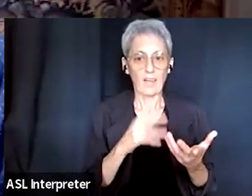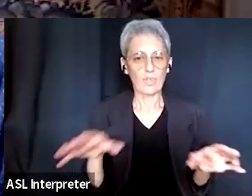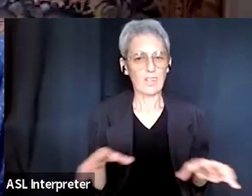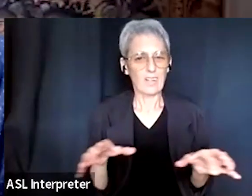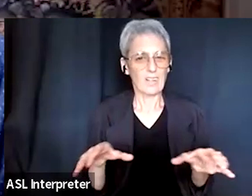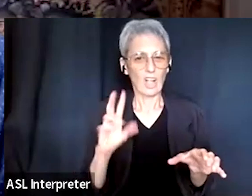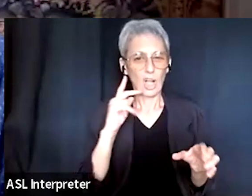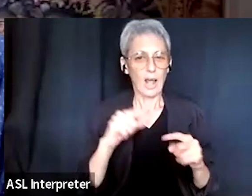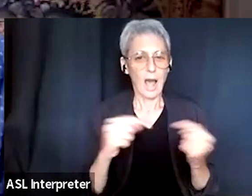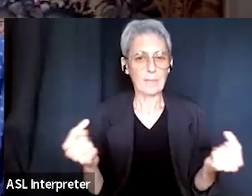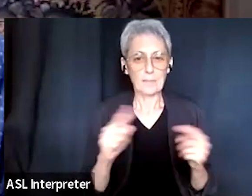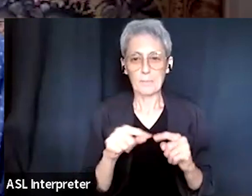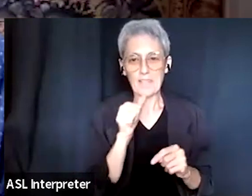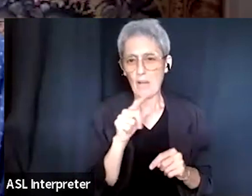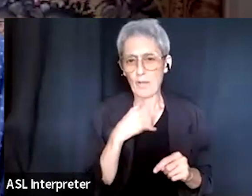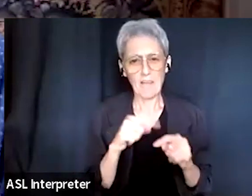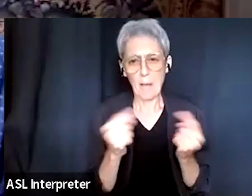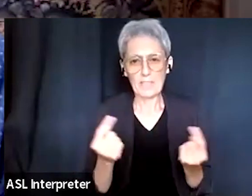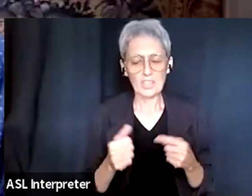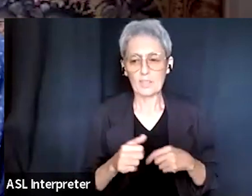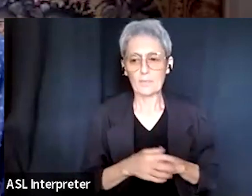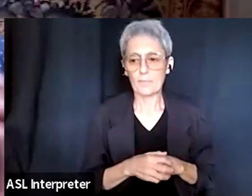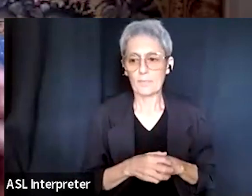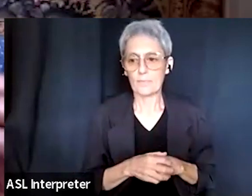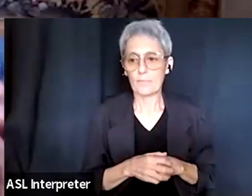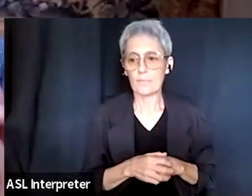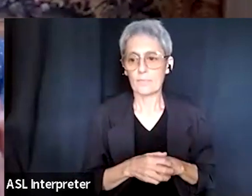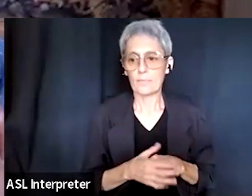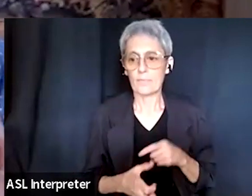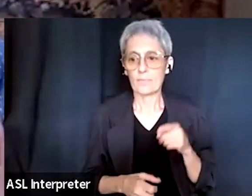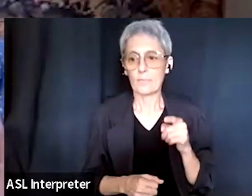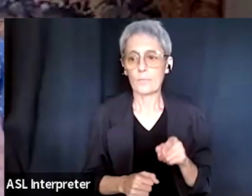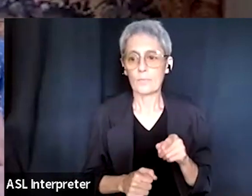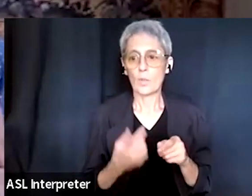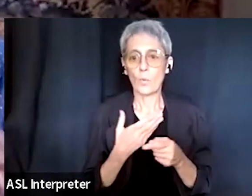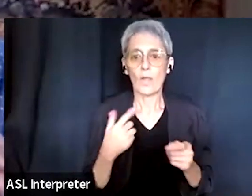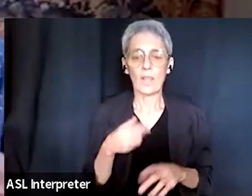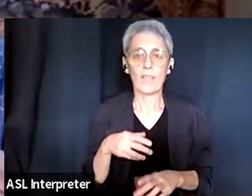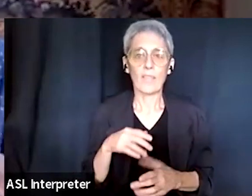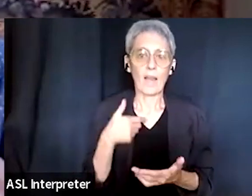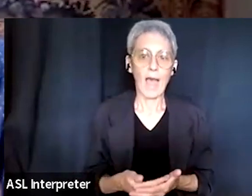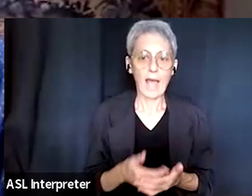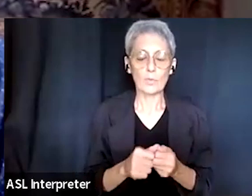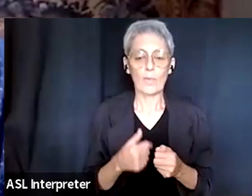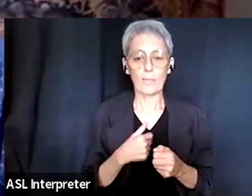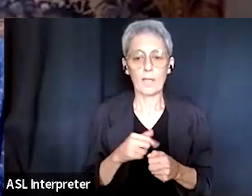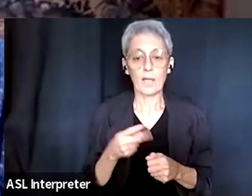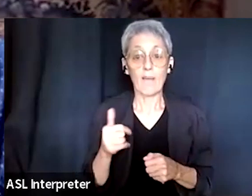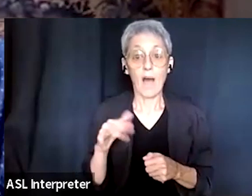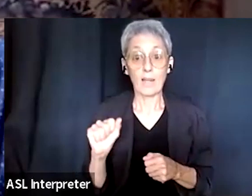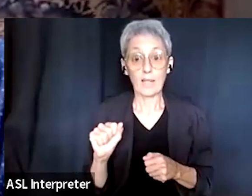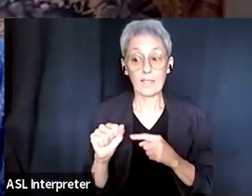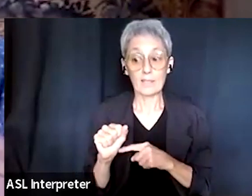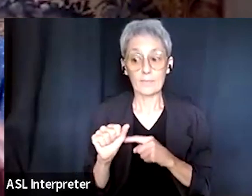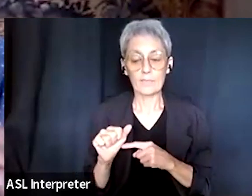way that it sort of lands with me, specifically around phonics, is that phonics is a means to